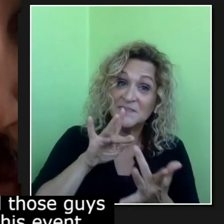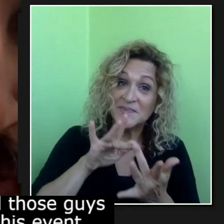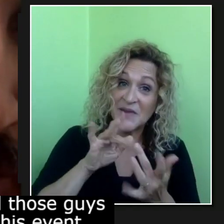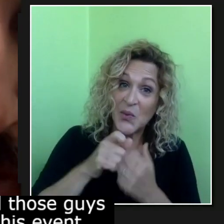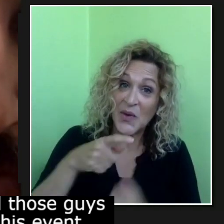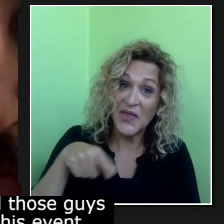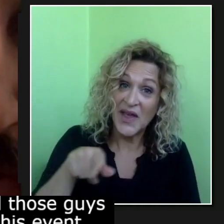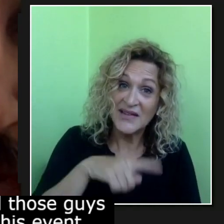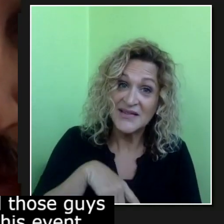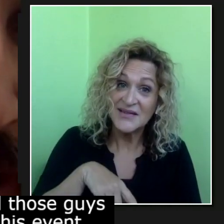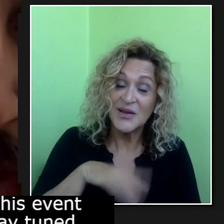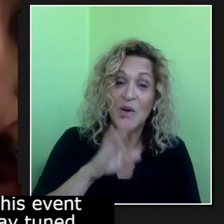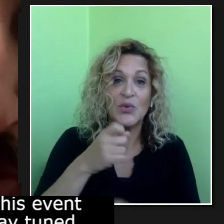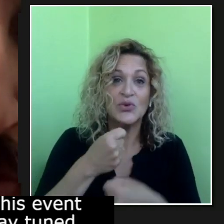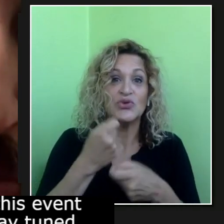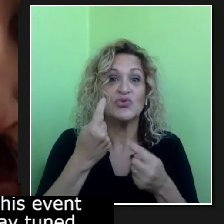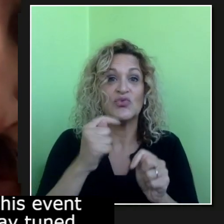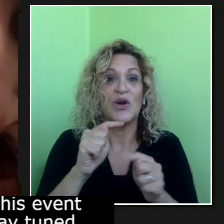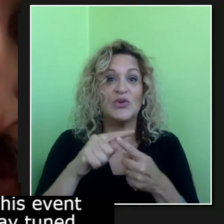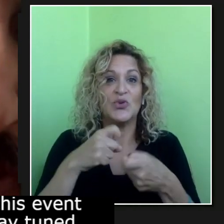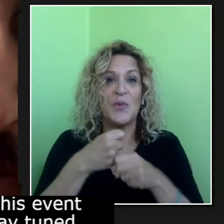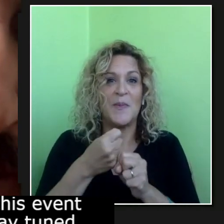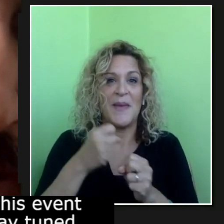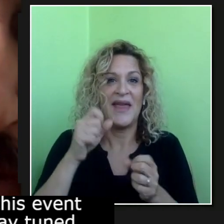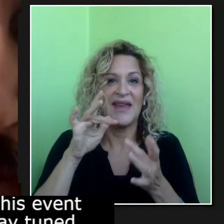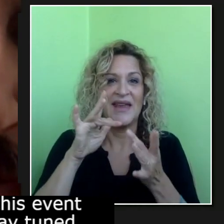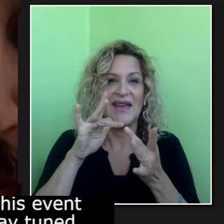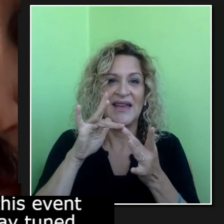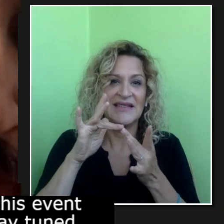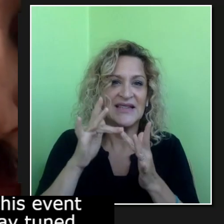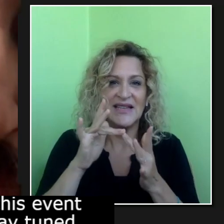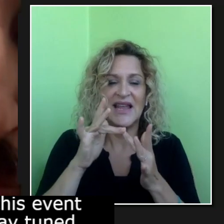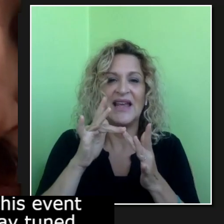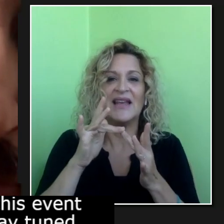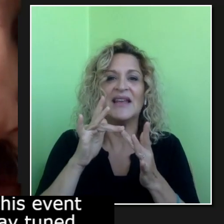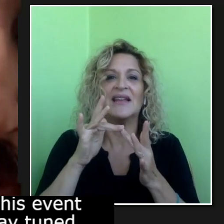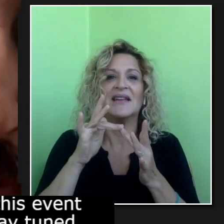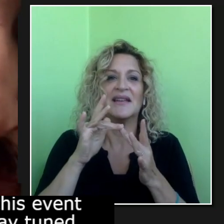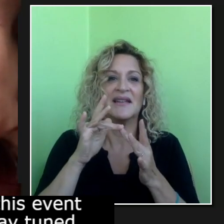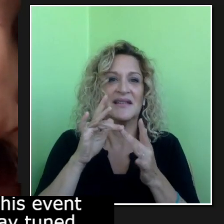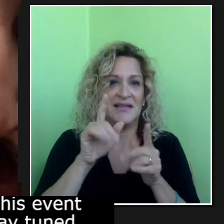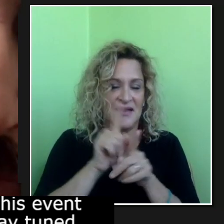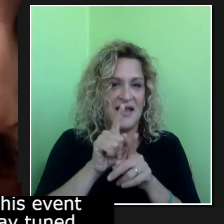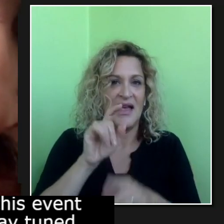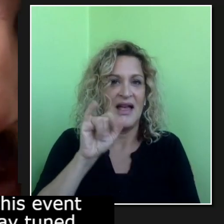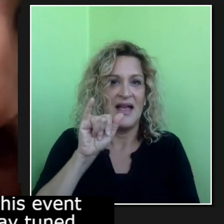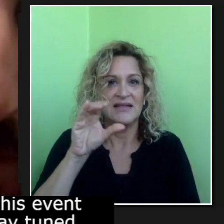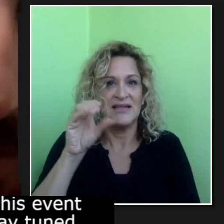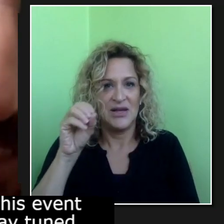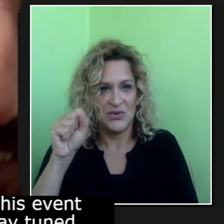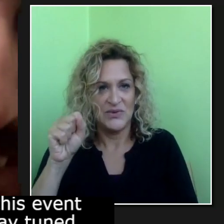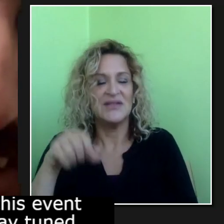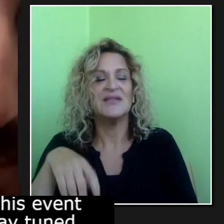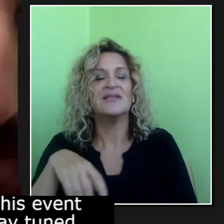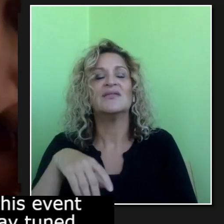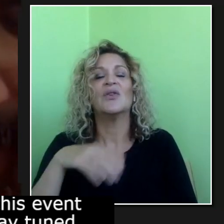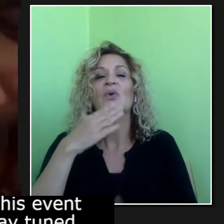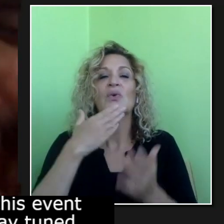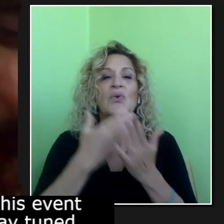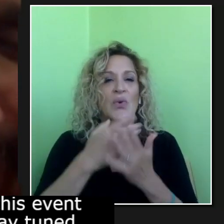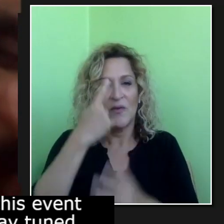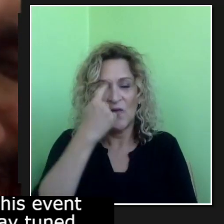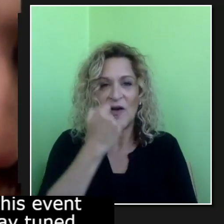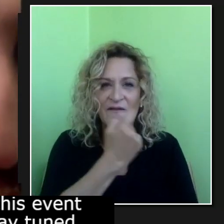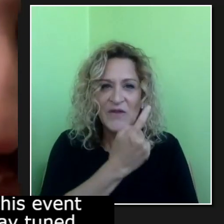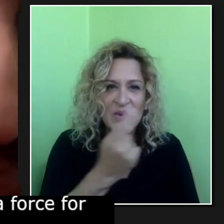make internet, as Internet Society say, a force for good for everyone. Thank you.